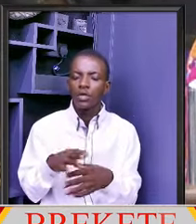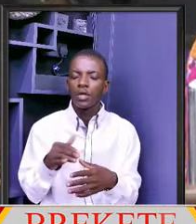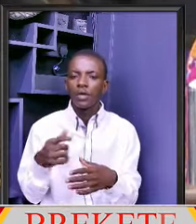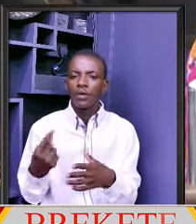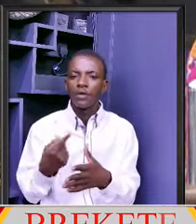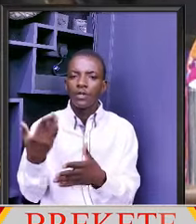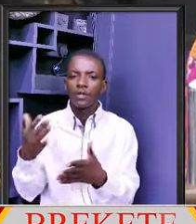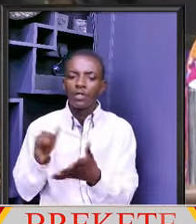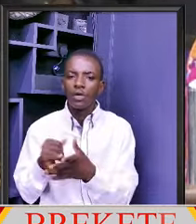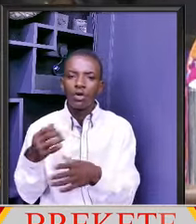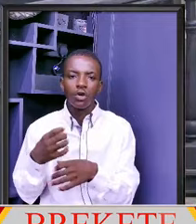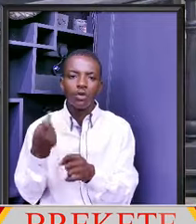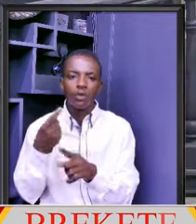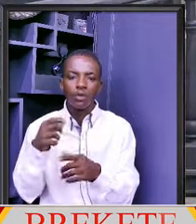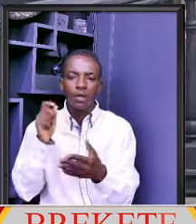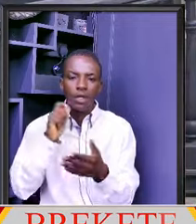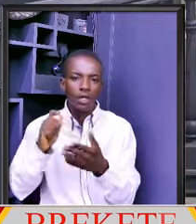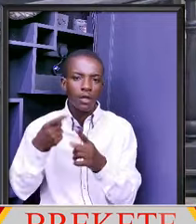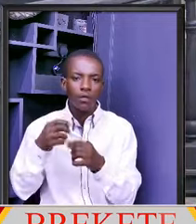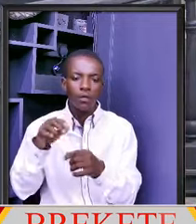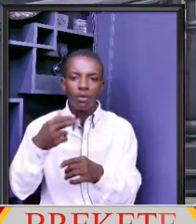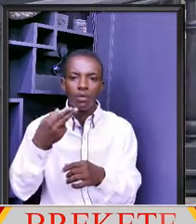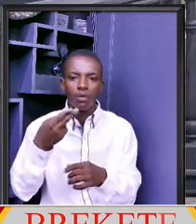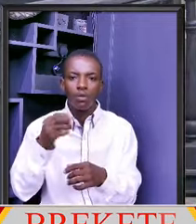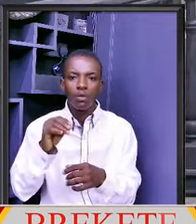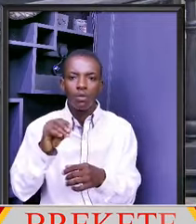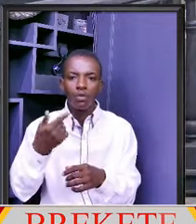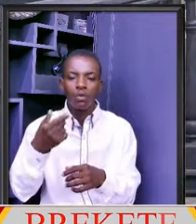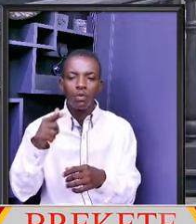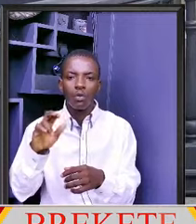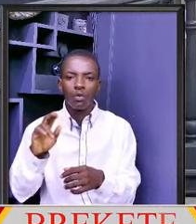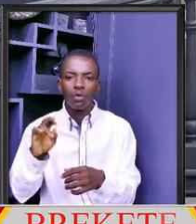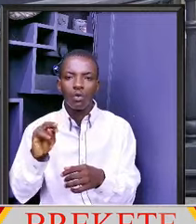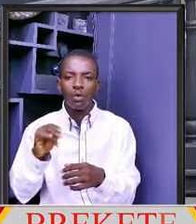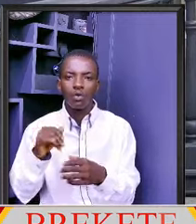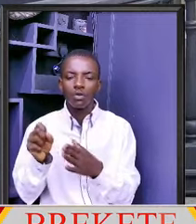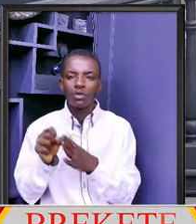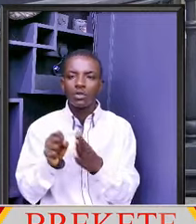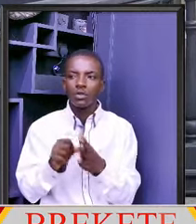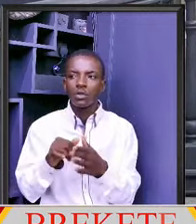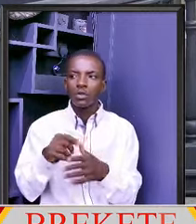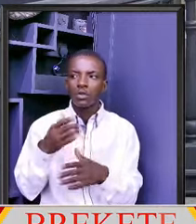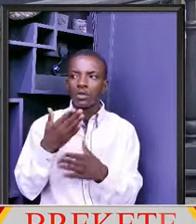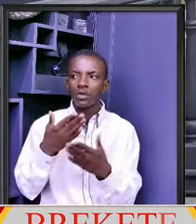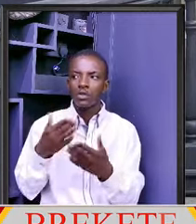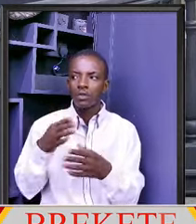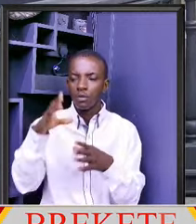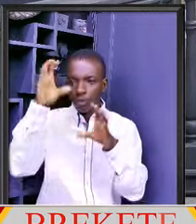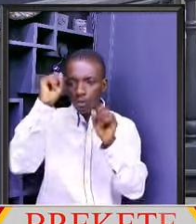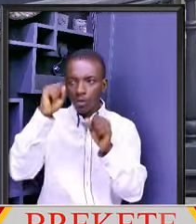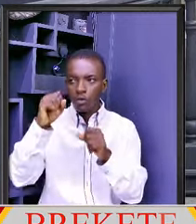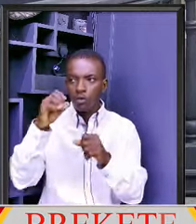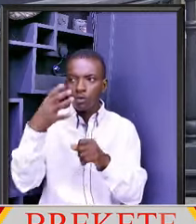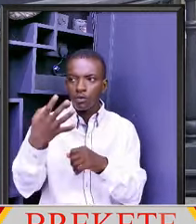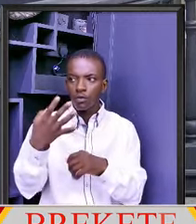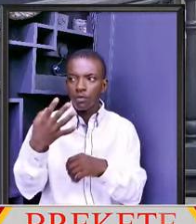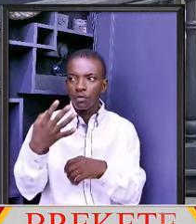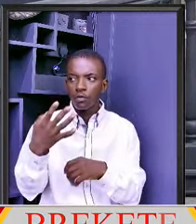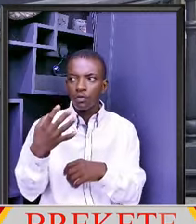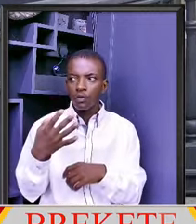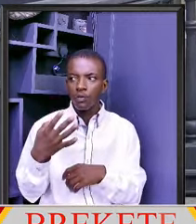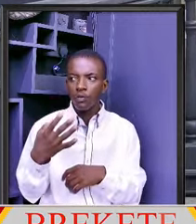the first thing we got was that letter from Ogun State that the president embezzled 4. Something billion. And